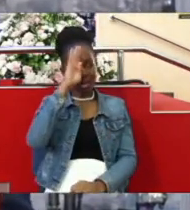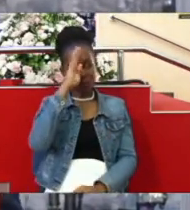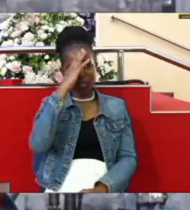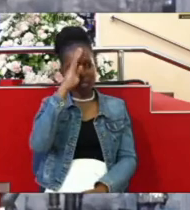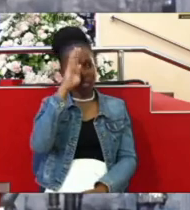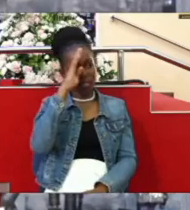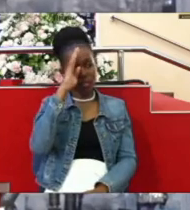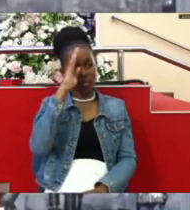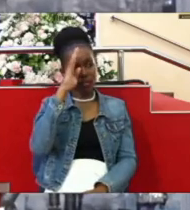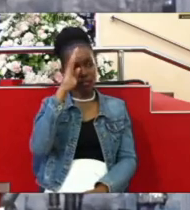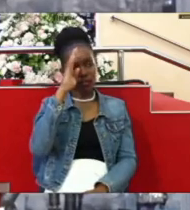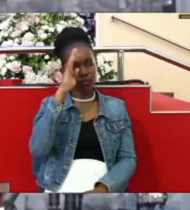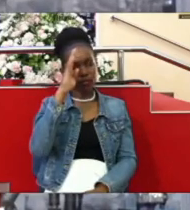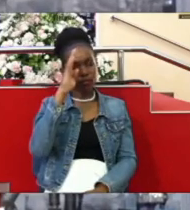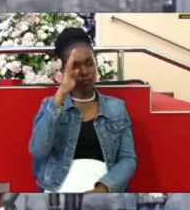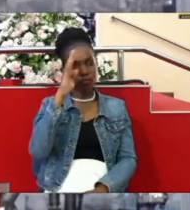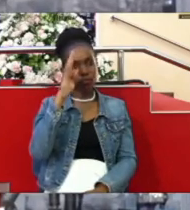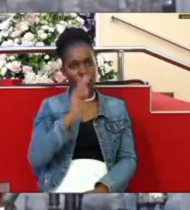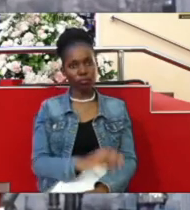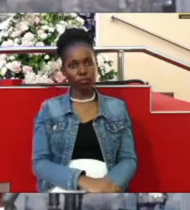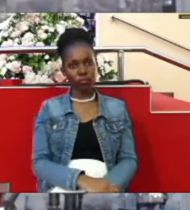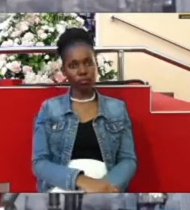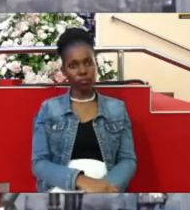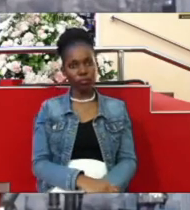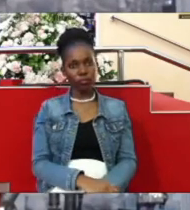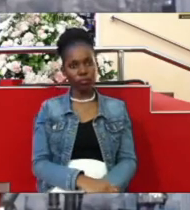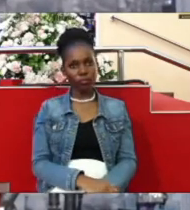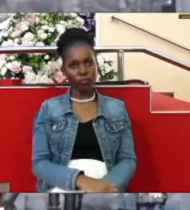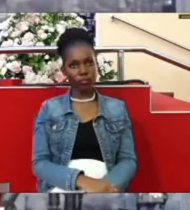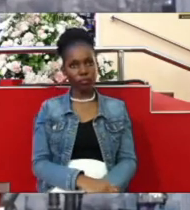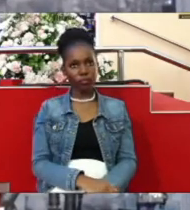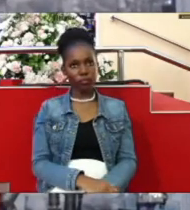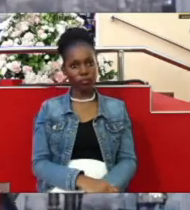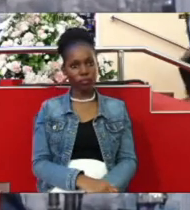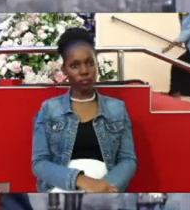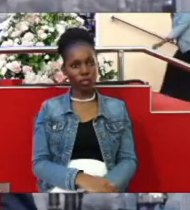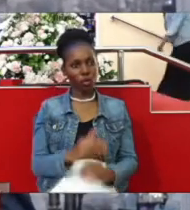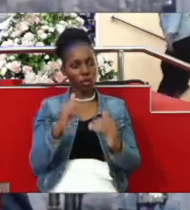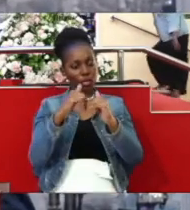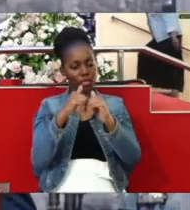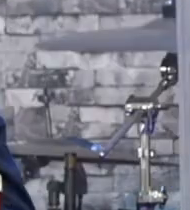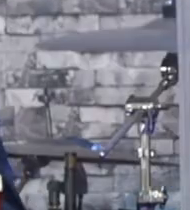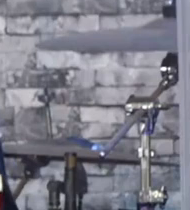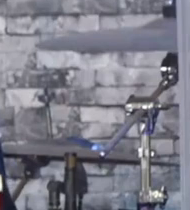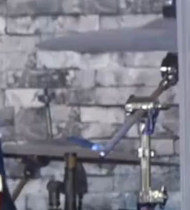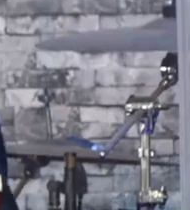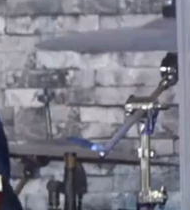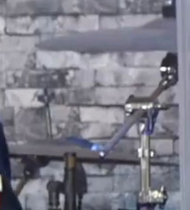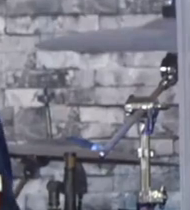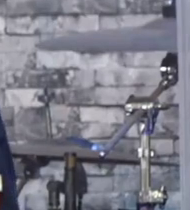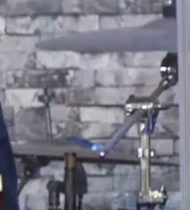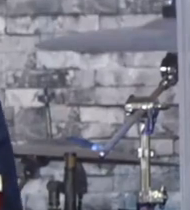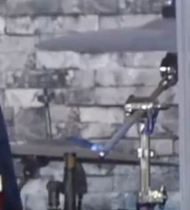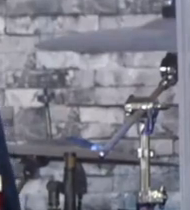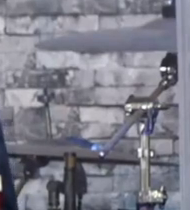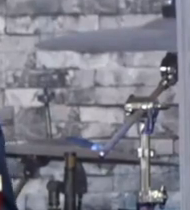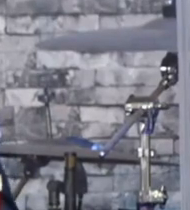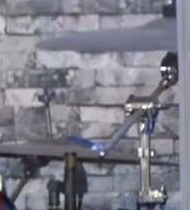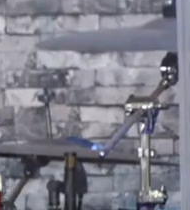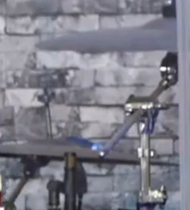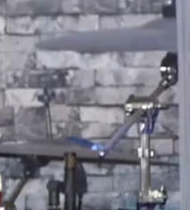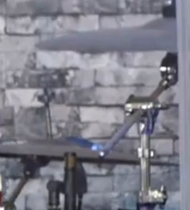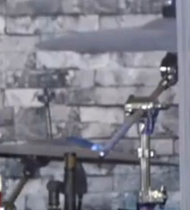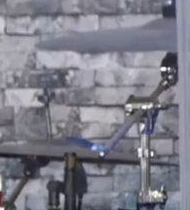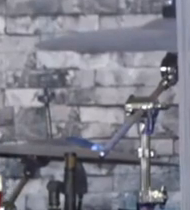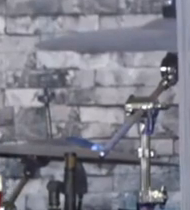Hairoi. Sijui kama uko katika kile kisima cha where Hagar found God. Pale ambapo Hagar alipatana na when